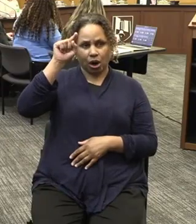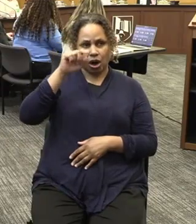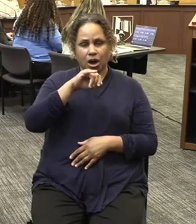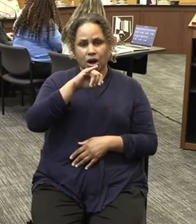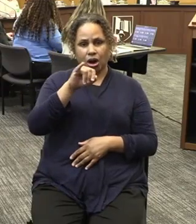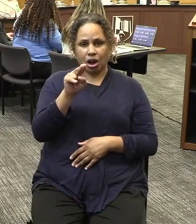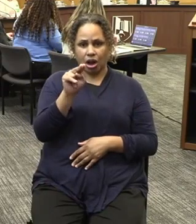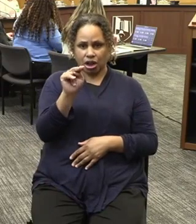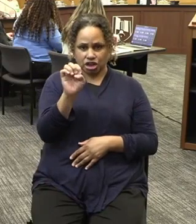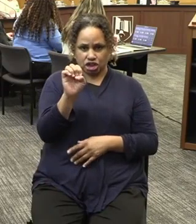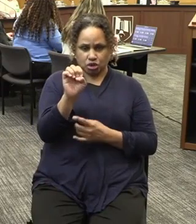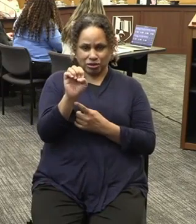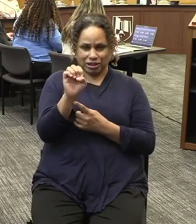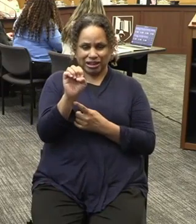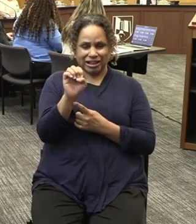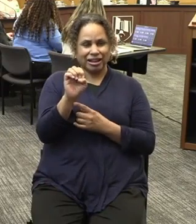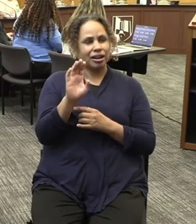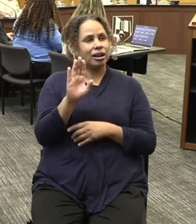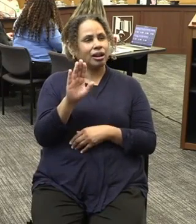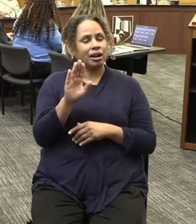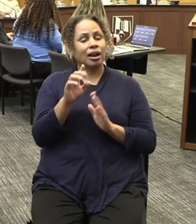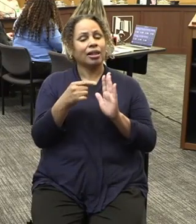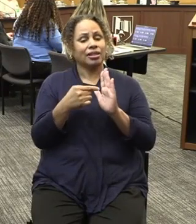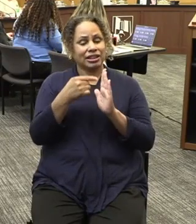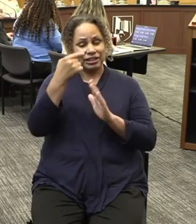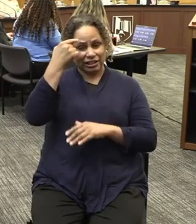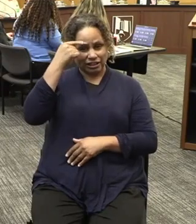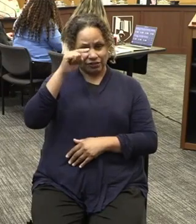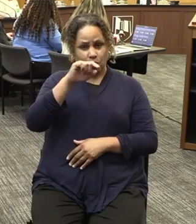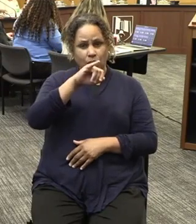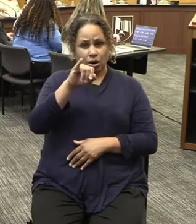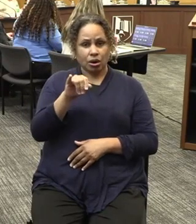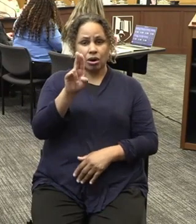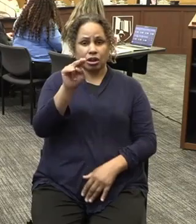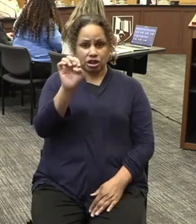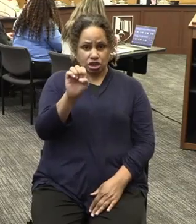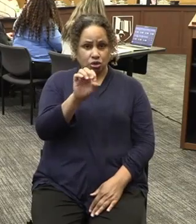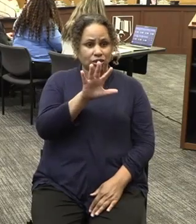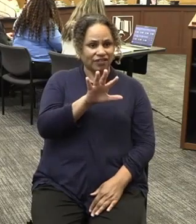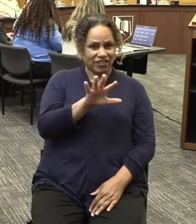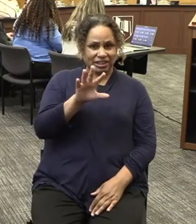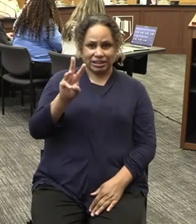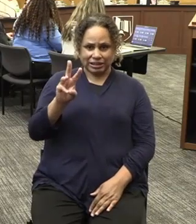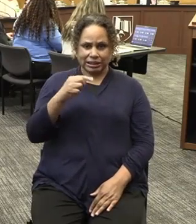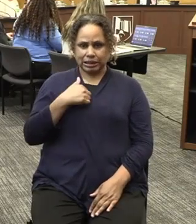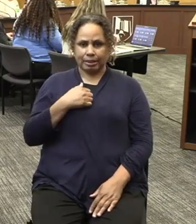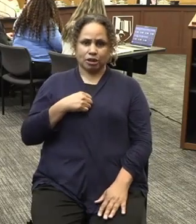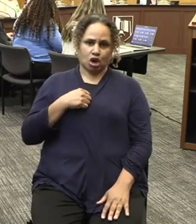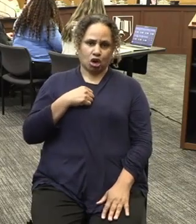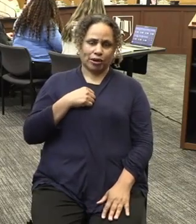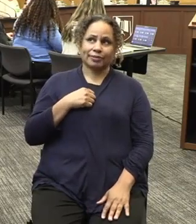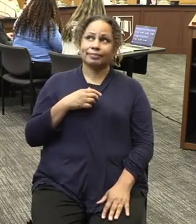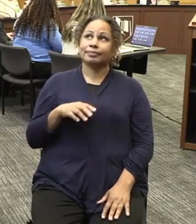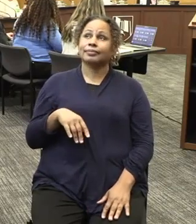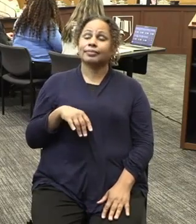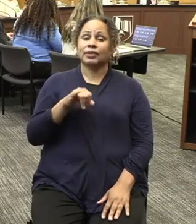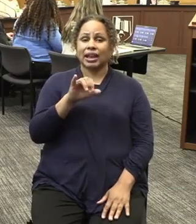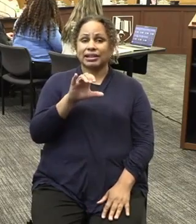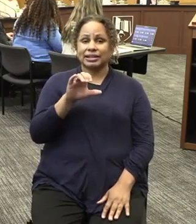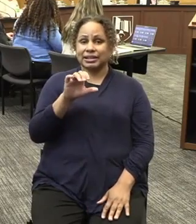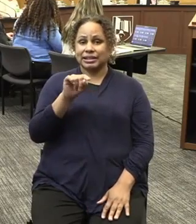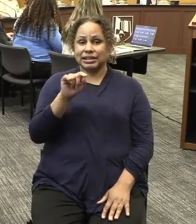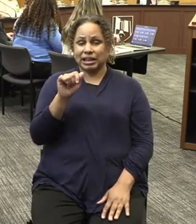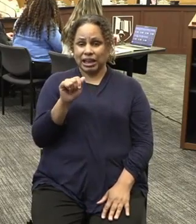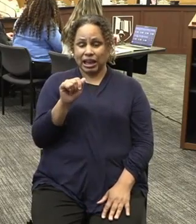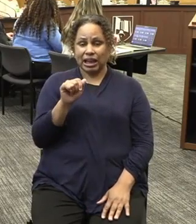June. This is for June 5th and 6th. I'm sorry. The ICCTA